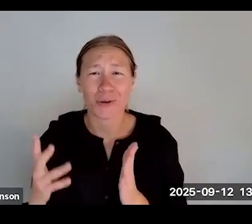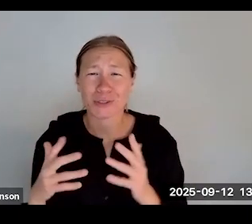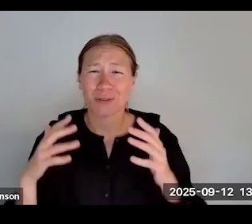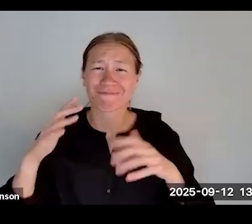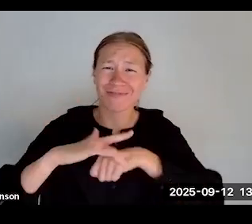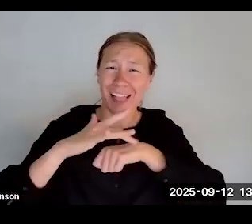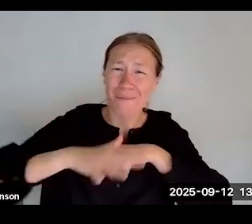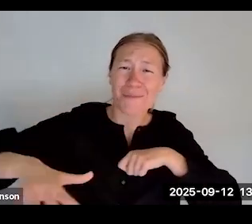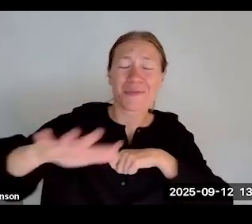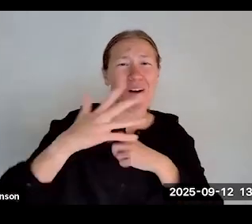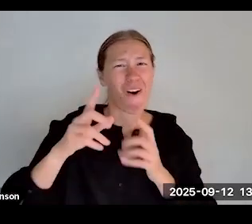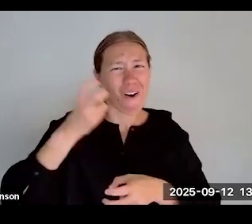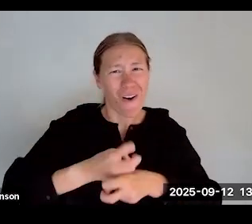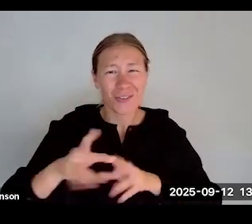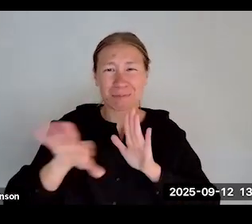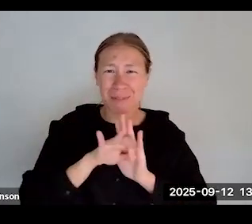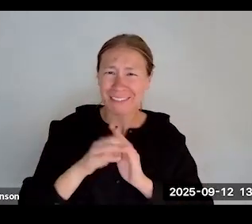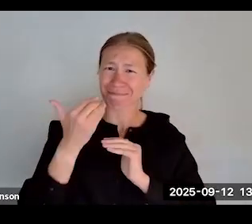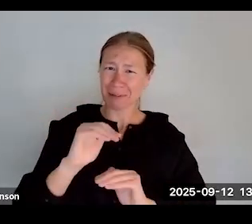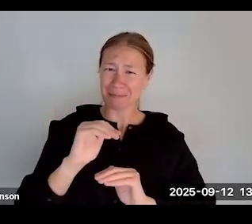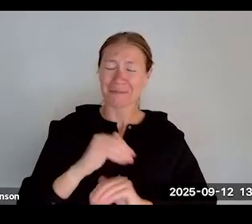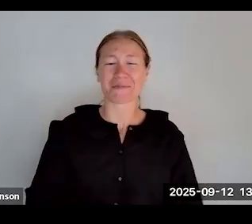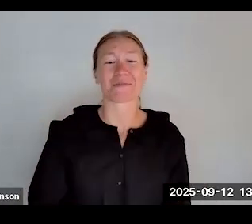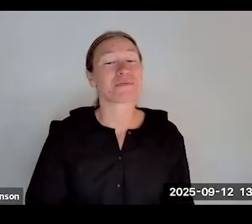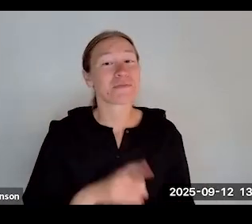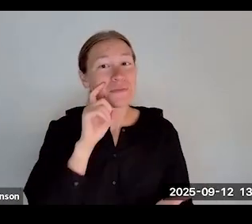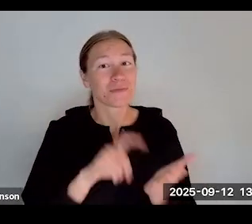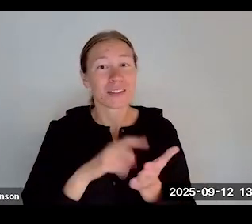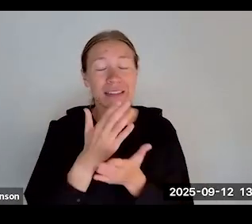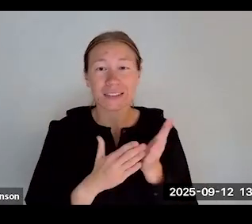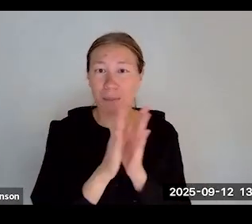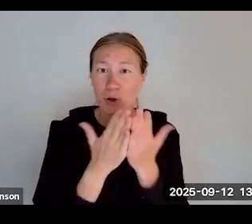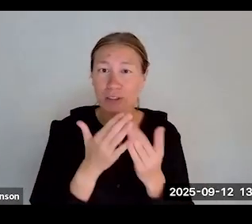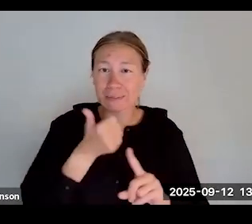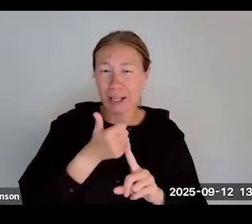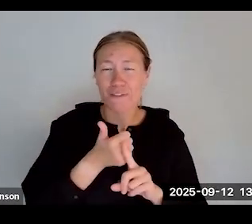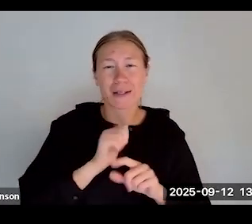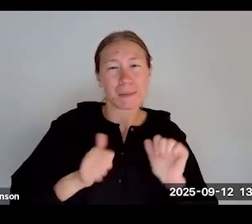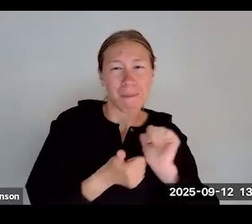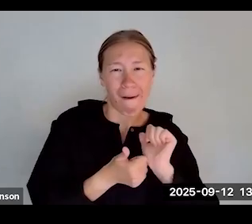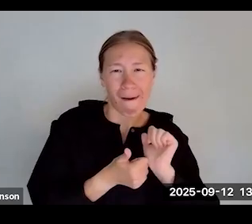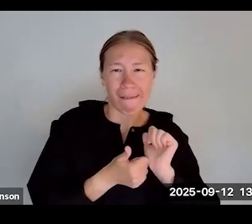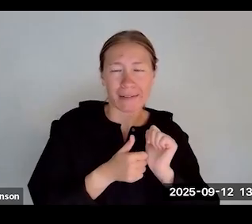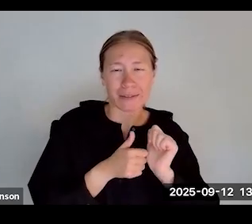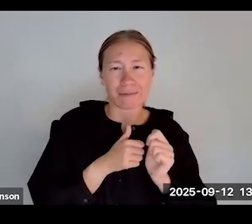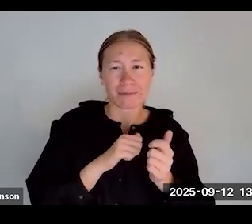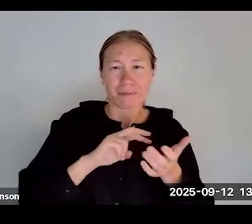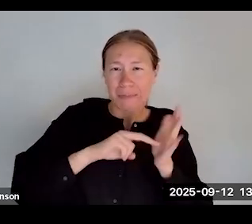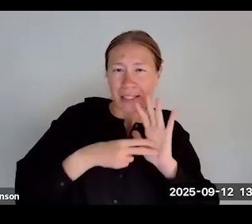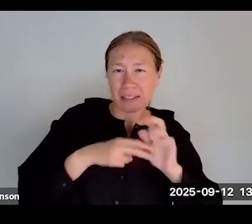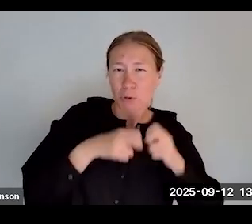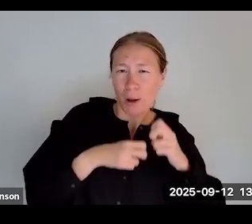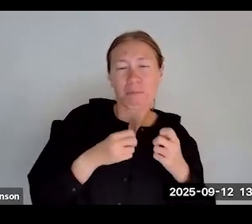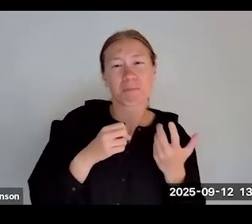about today. Also, as a note, some books may have problematic tropes, or may be written by authors who have